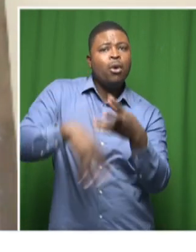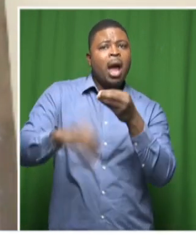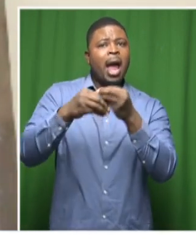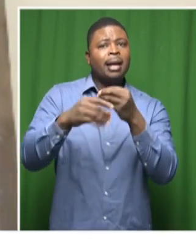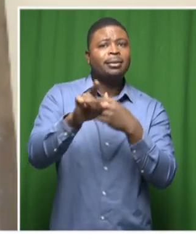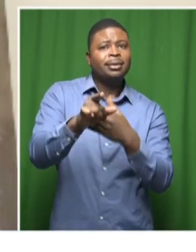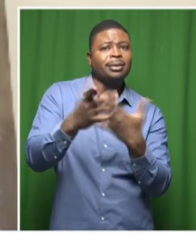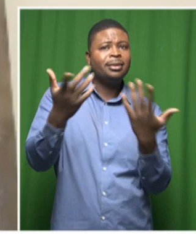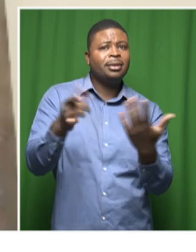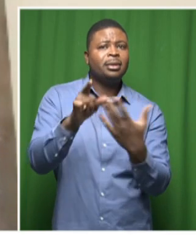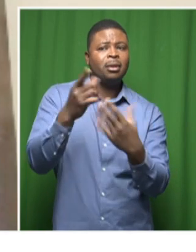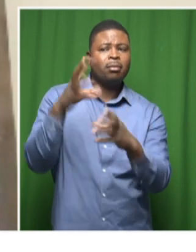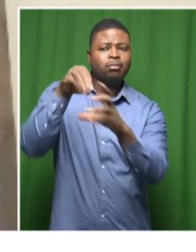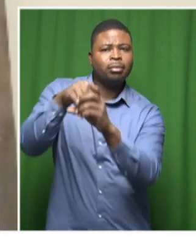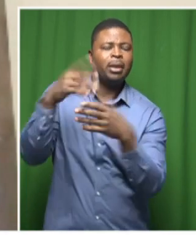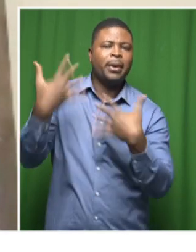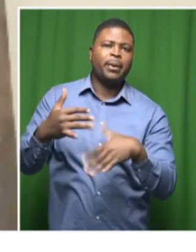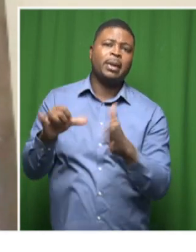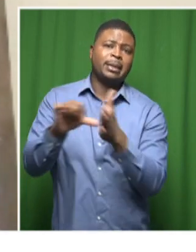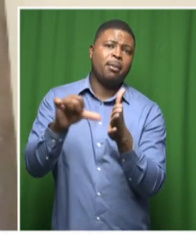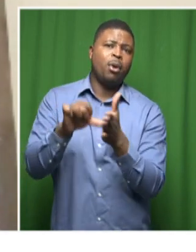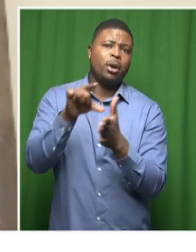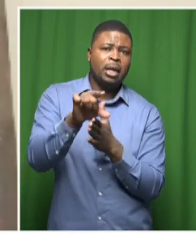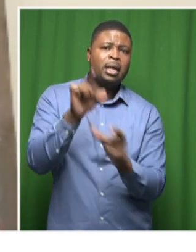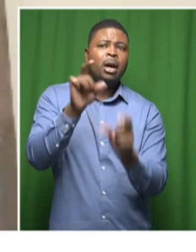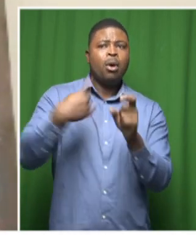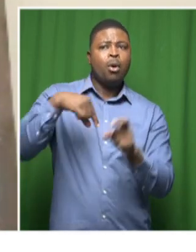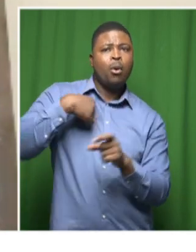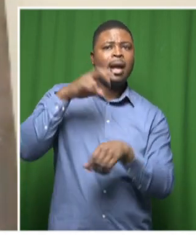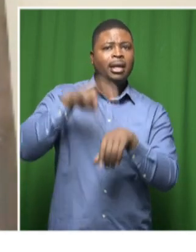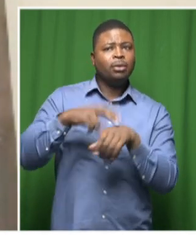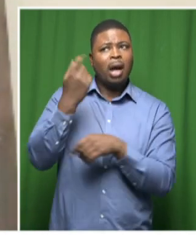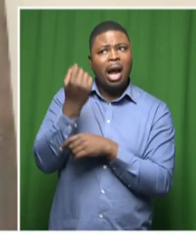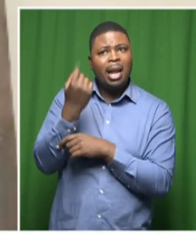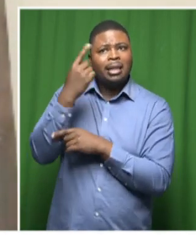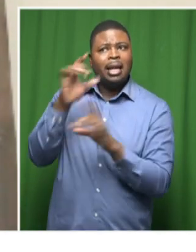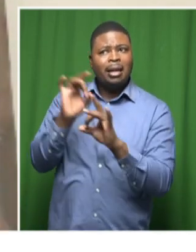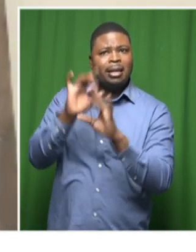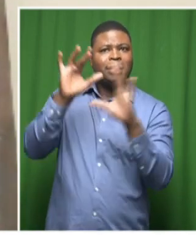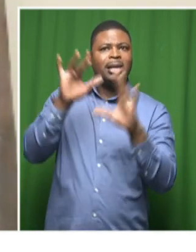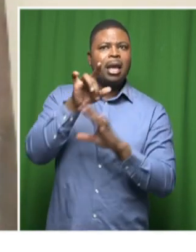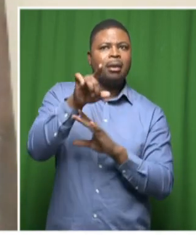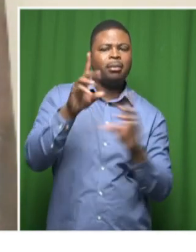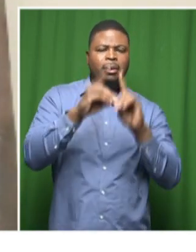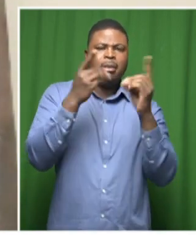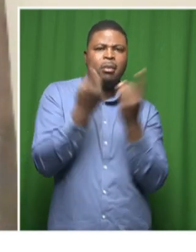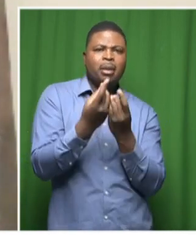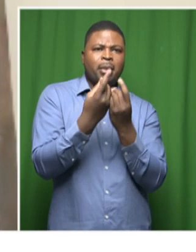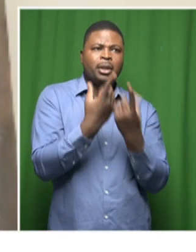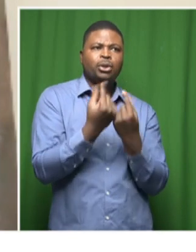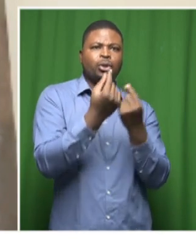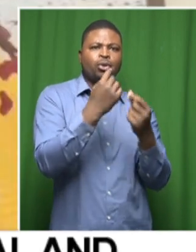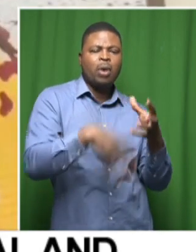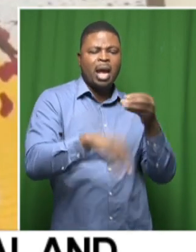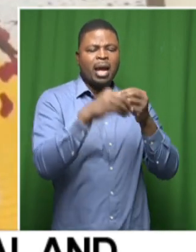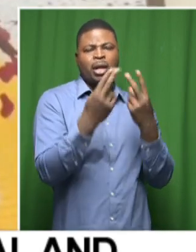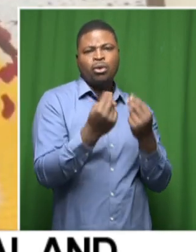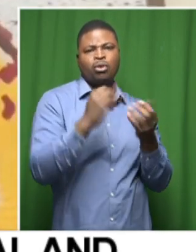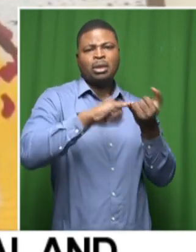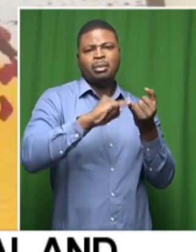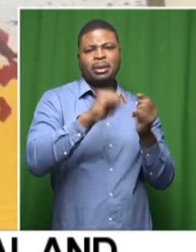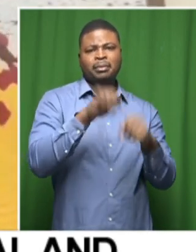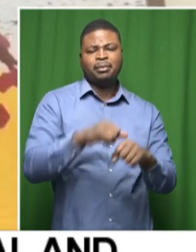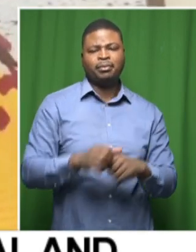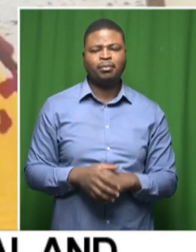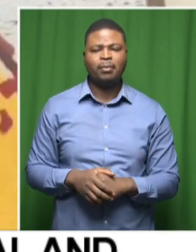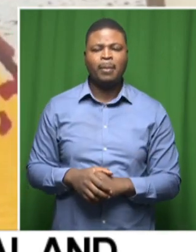what I certainly would be most interested in understanding, what the department's ambition is around the subjects. I mean, the department